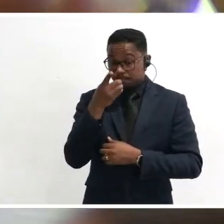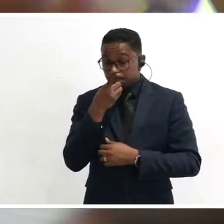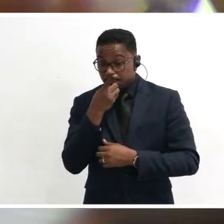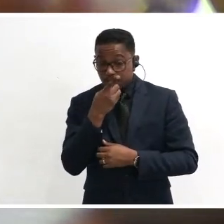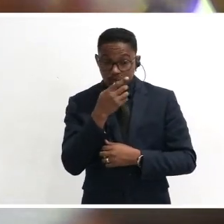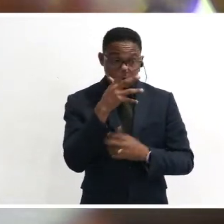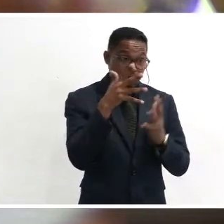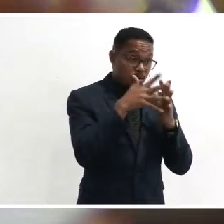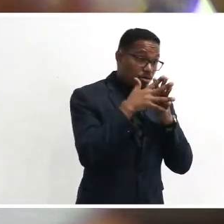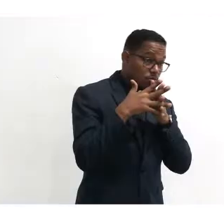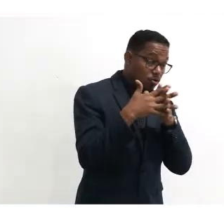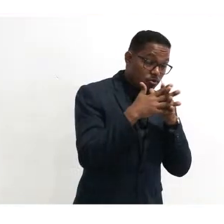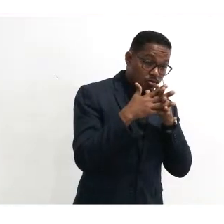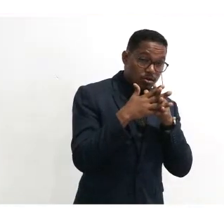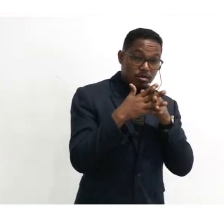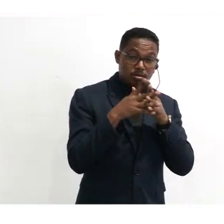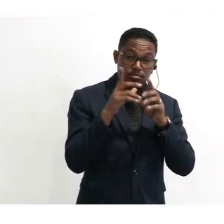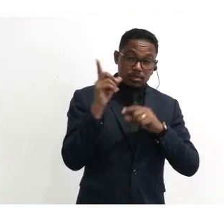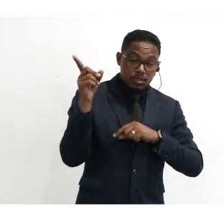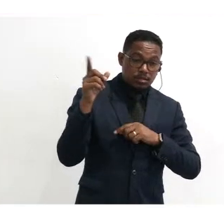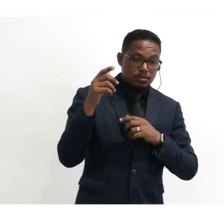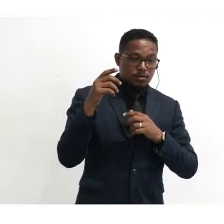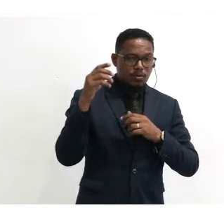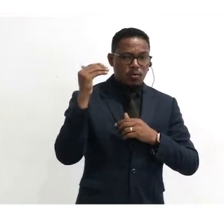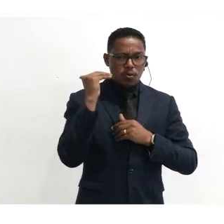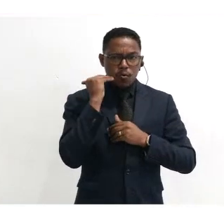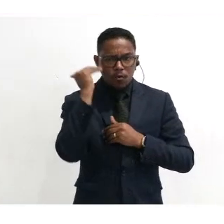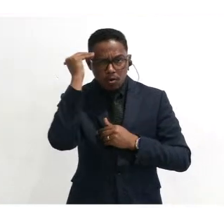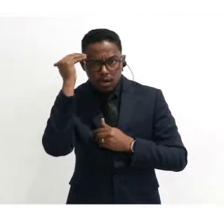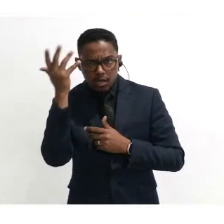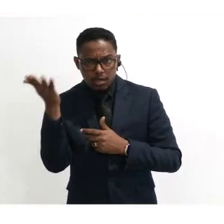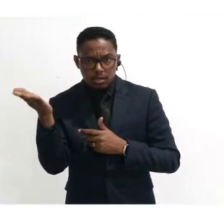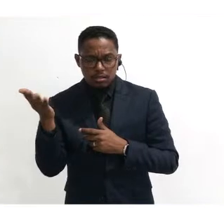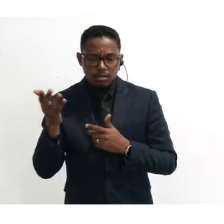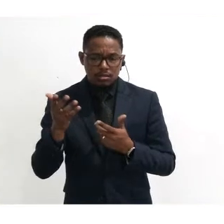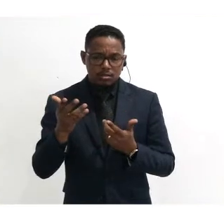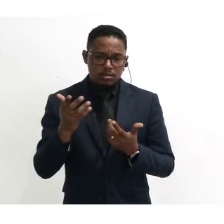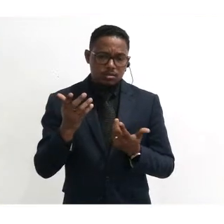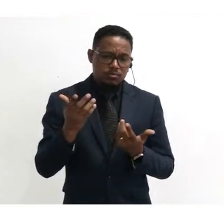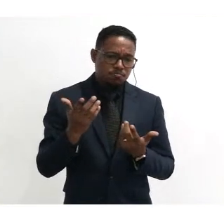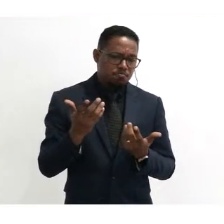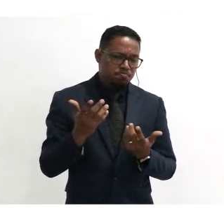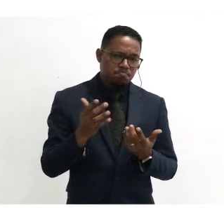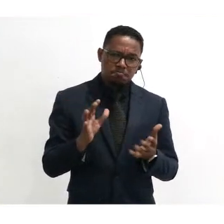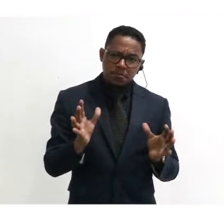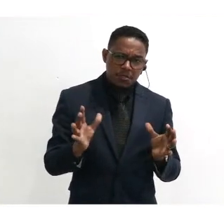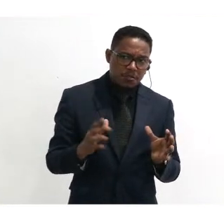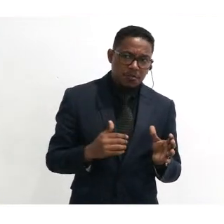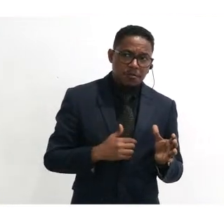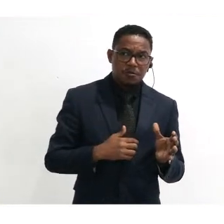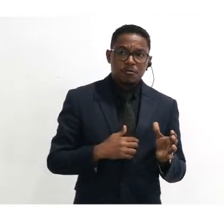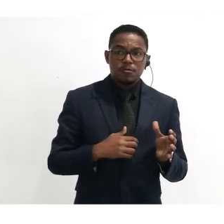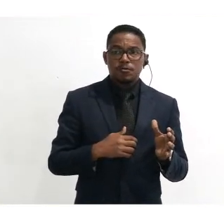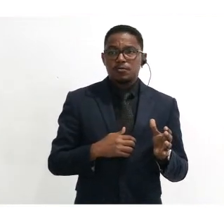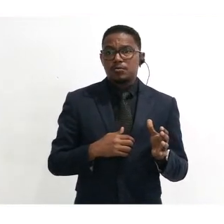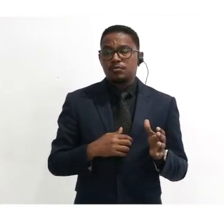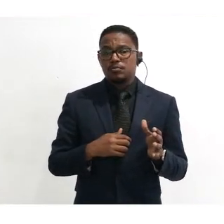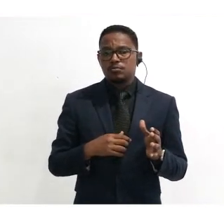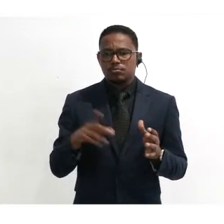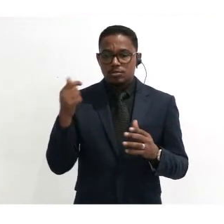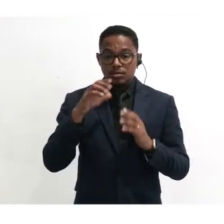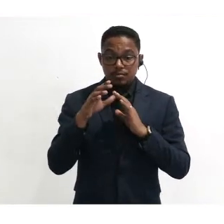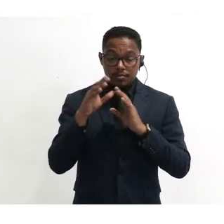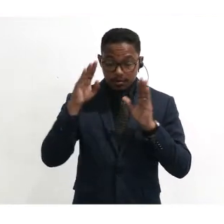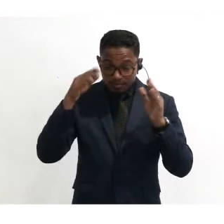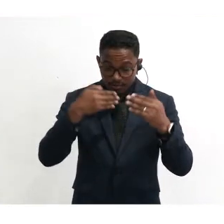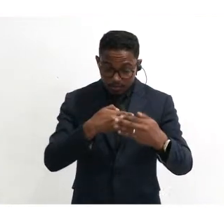States or, Korea. If you want to put in advanced packaging capability, you're talking about